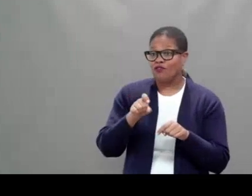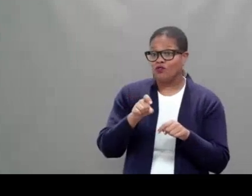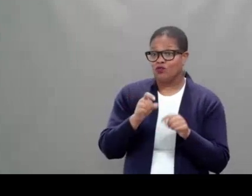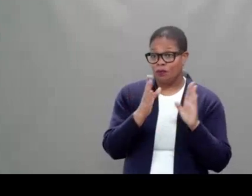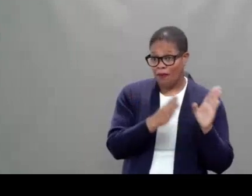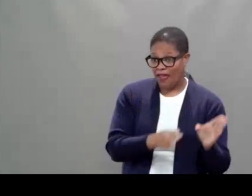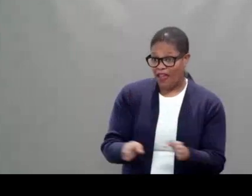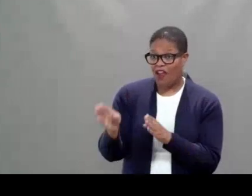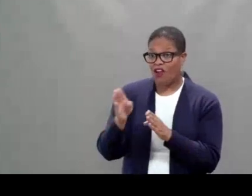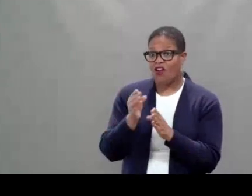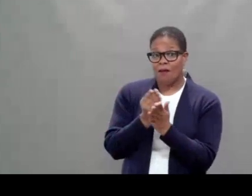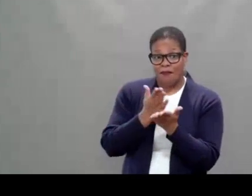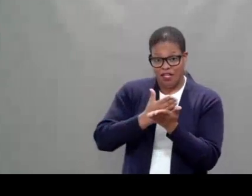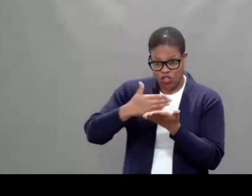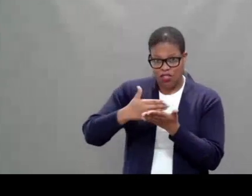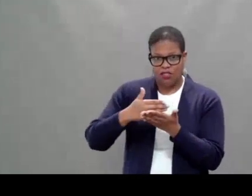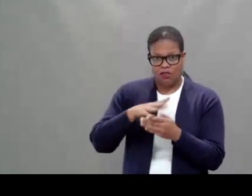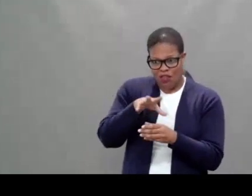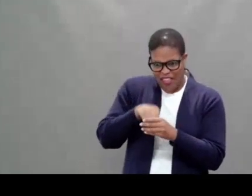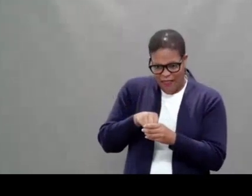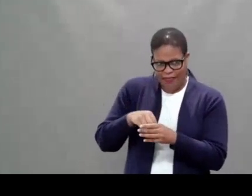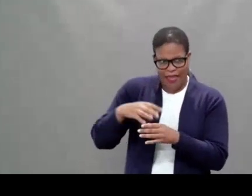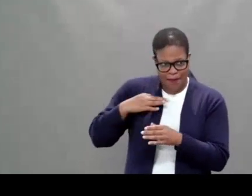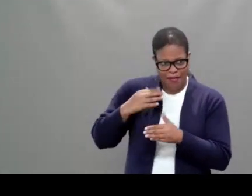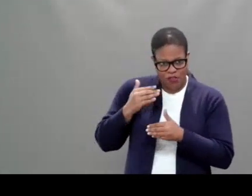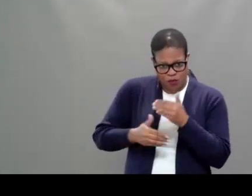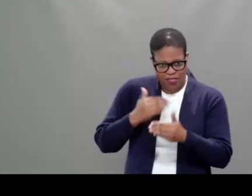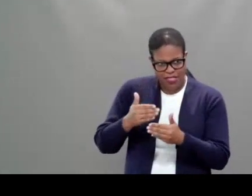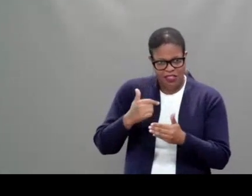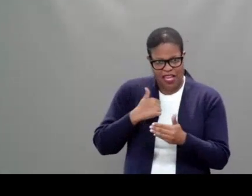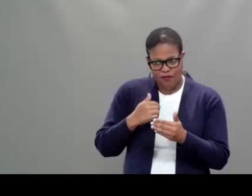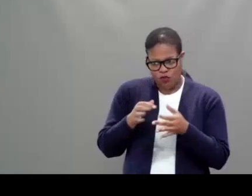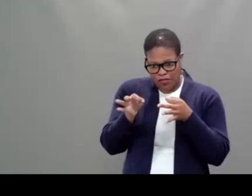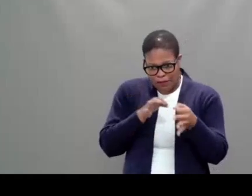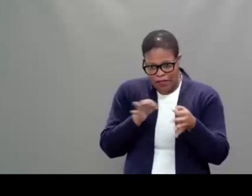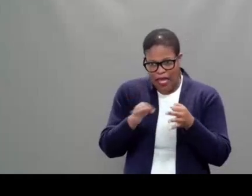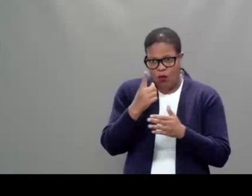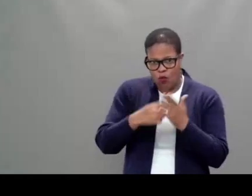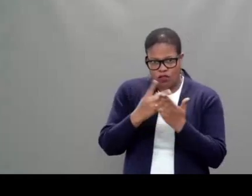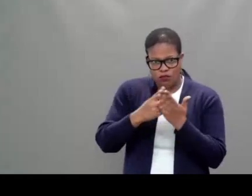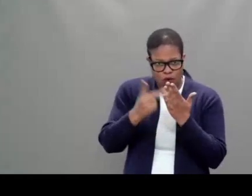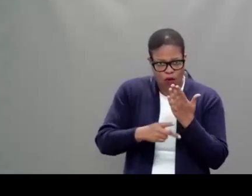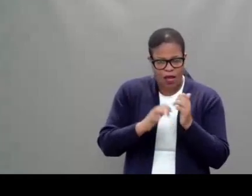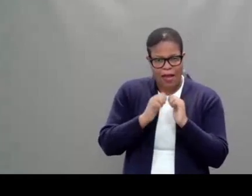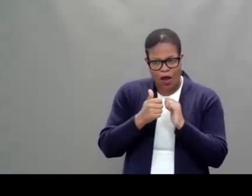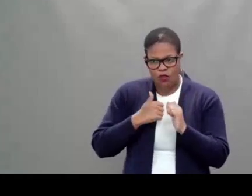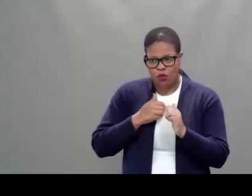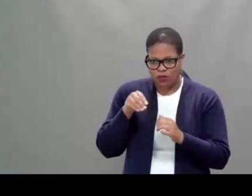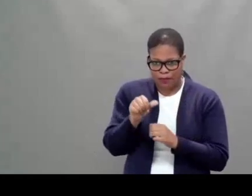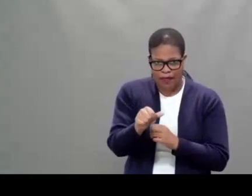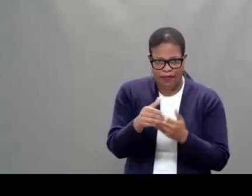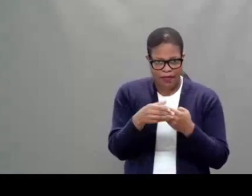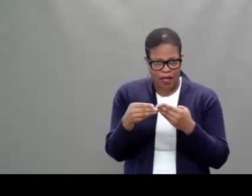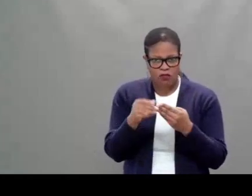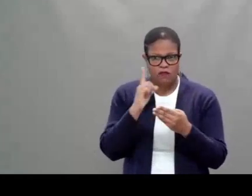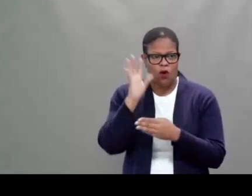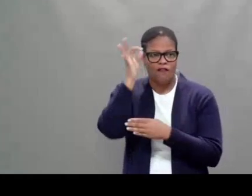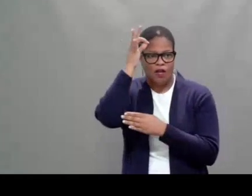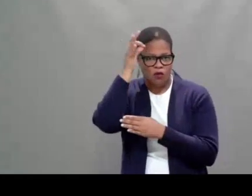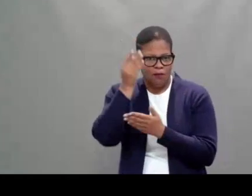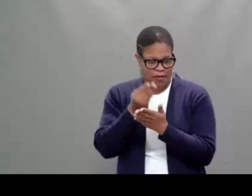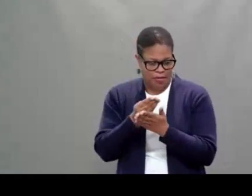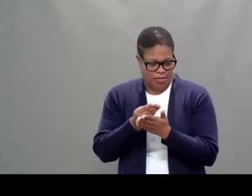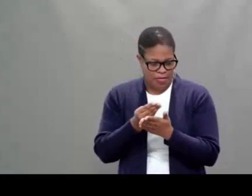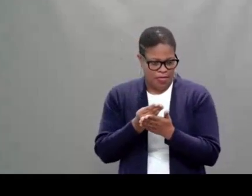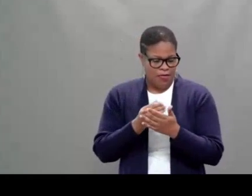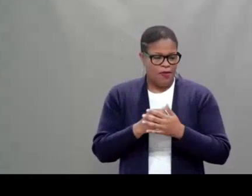budget within the application and indicate what your program is and how you're going to spend those dollars for the federal